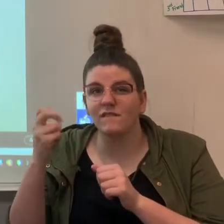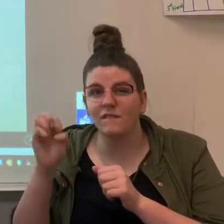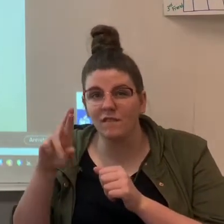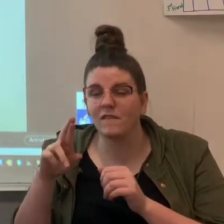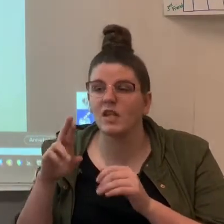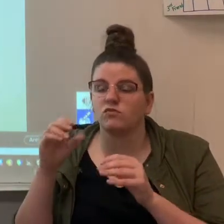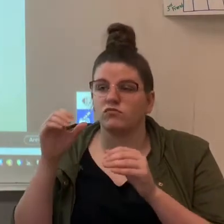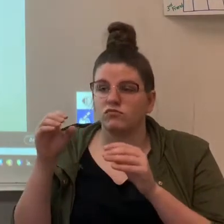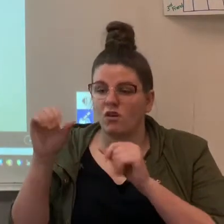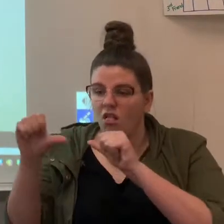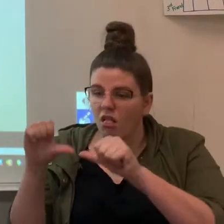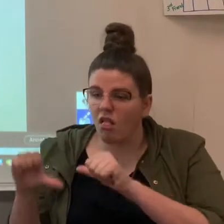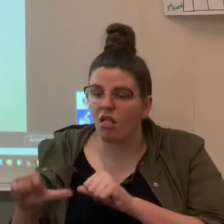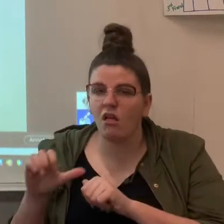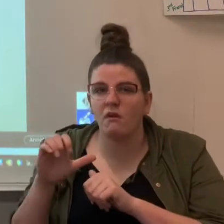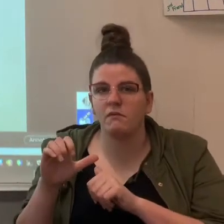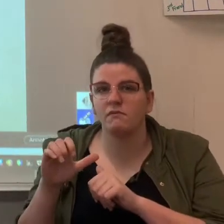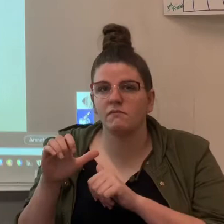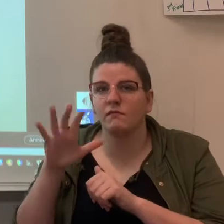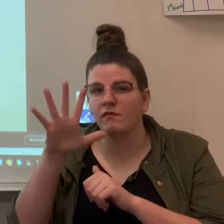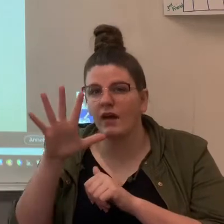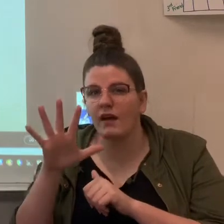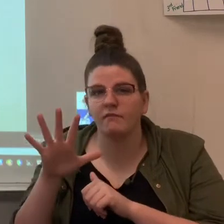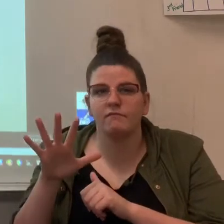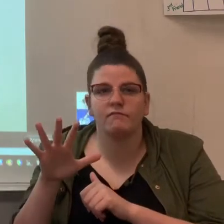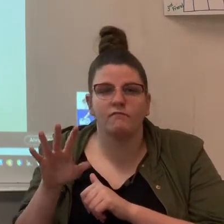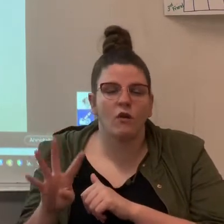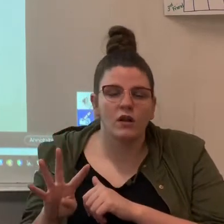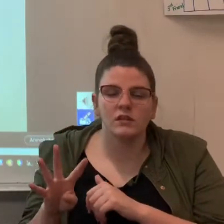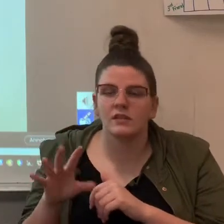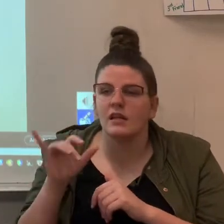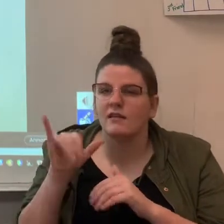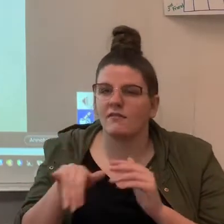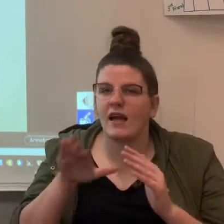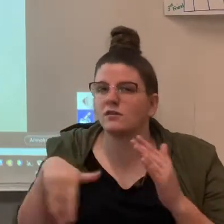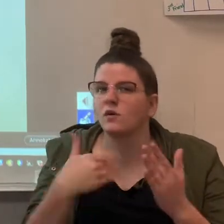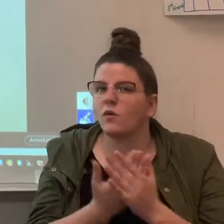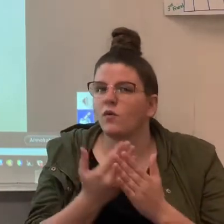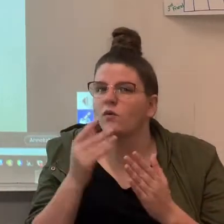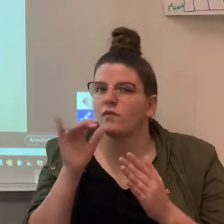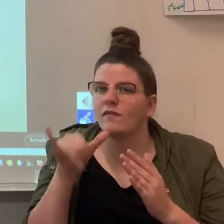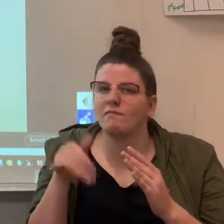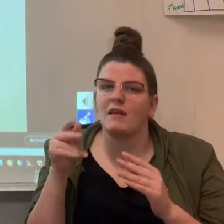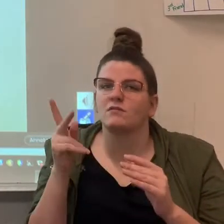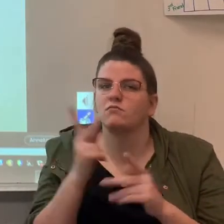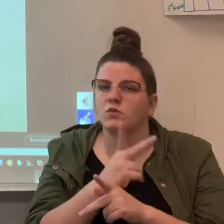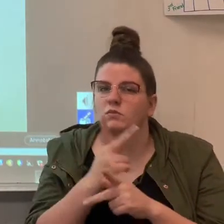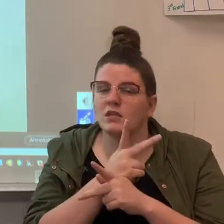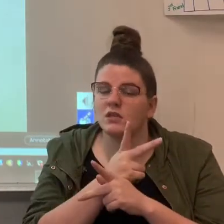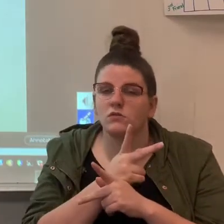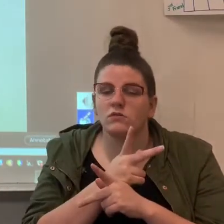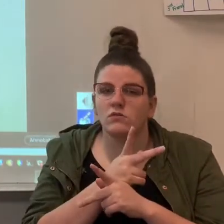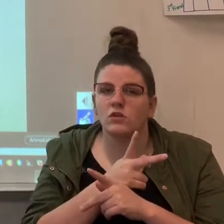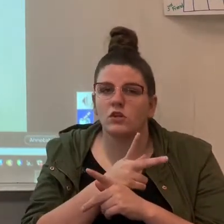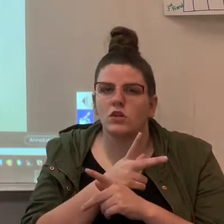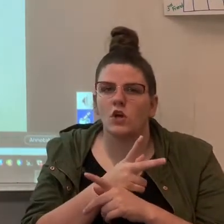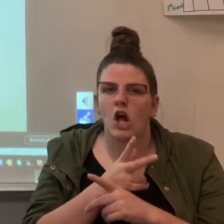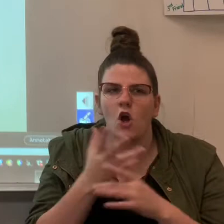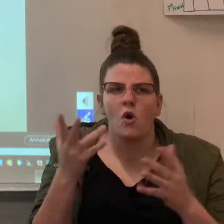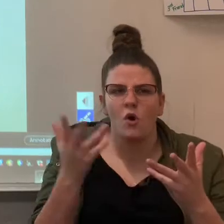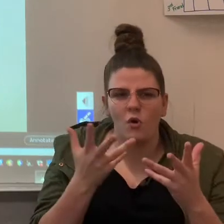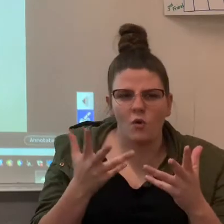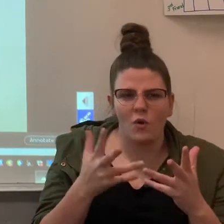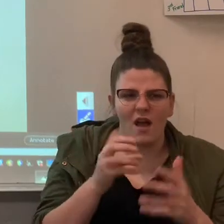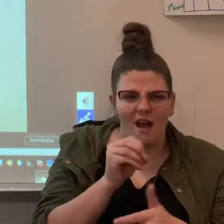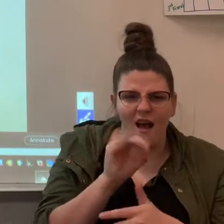2 parts making a whole. That's an addition. Multiplication means that you look at what your of is connected to and what your fraction